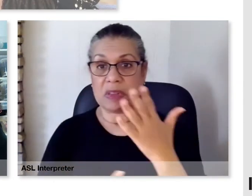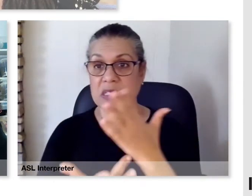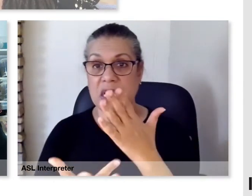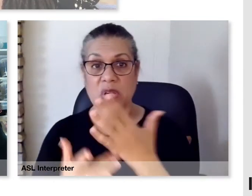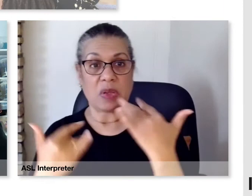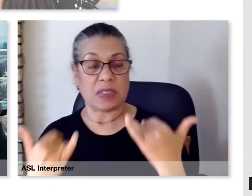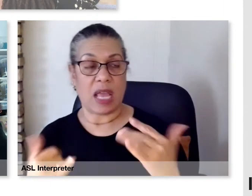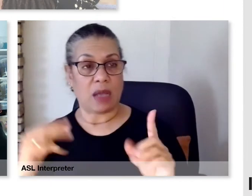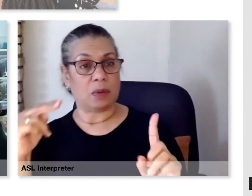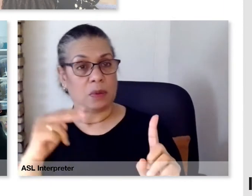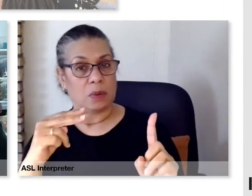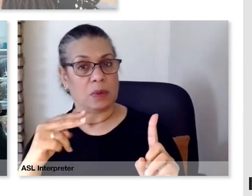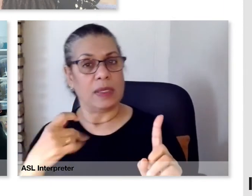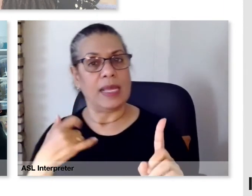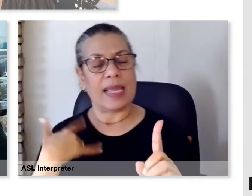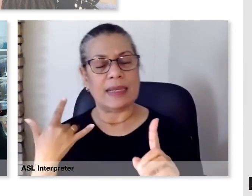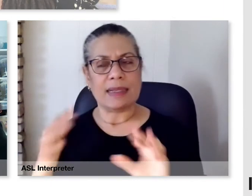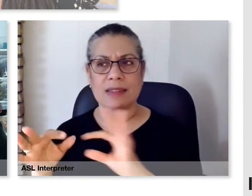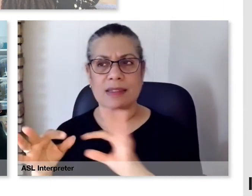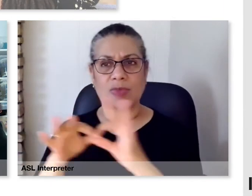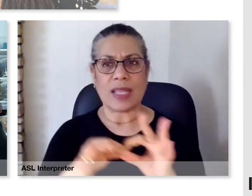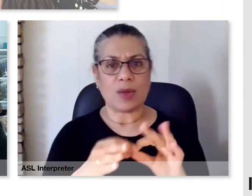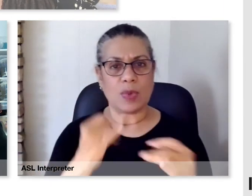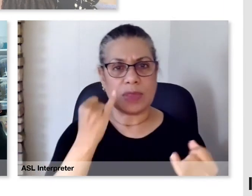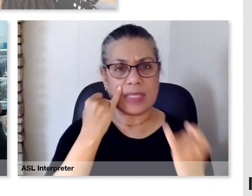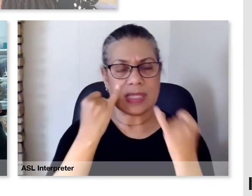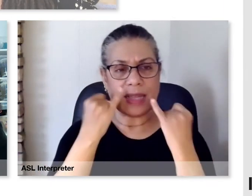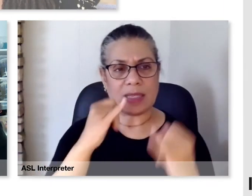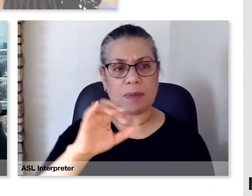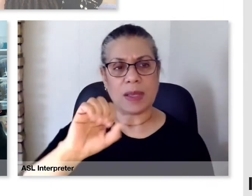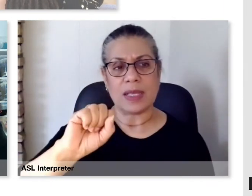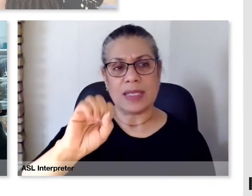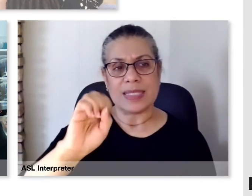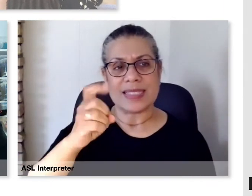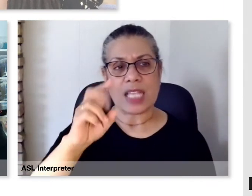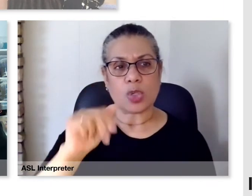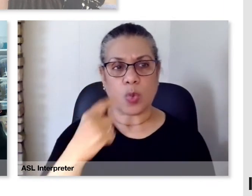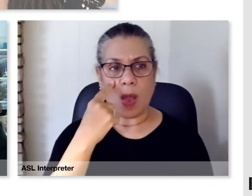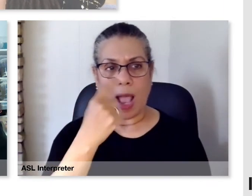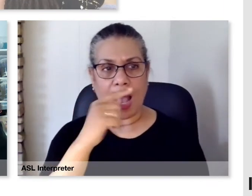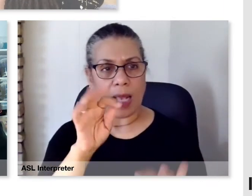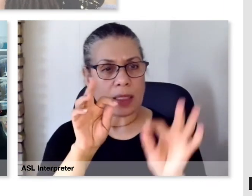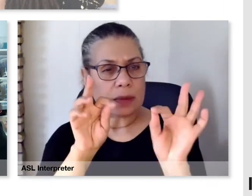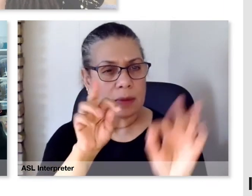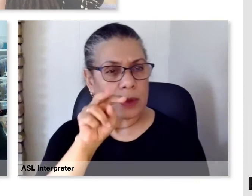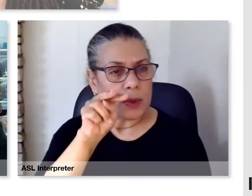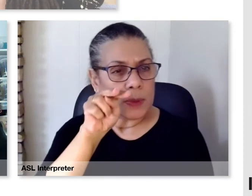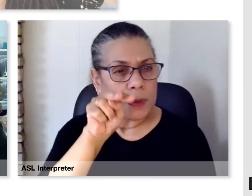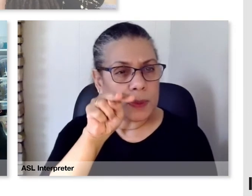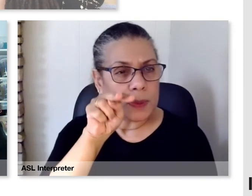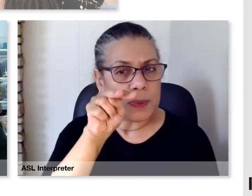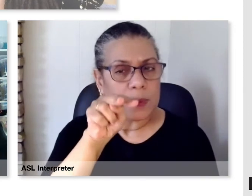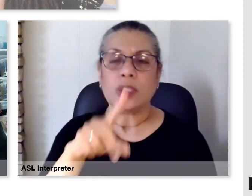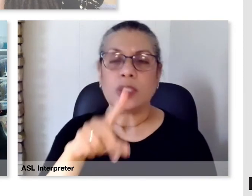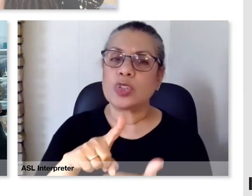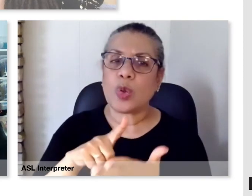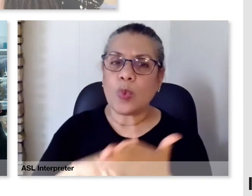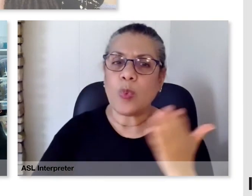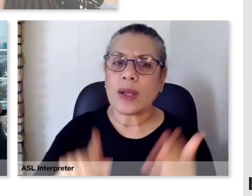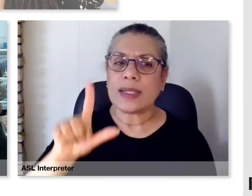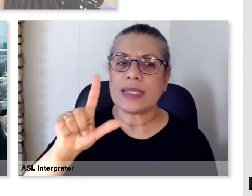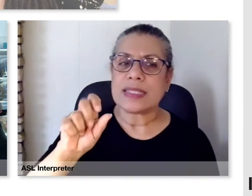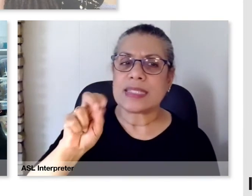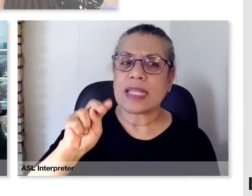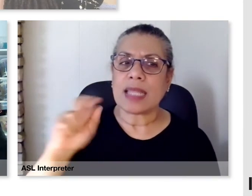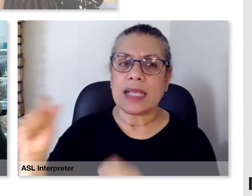which seems very related to this idea of the sexualizing gays. So what would the lenses of gender fluidity and queer theory